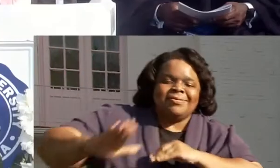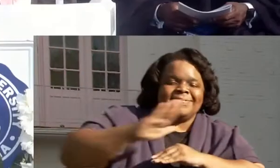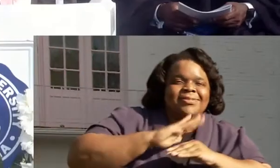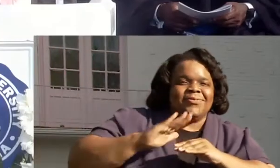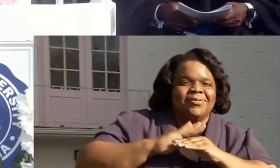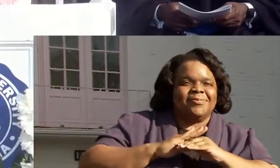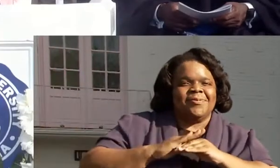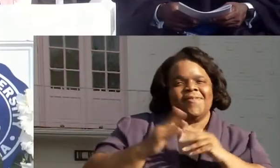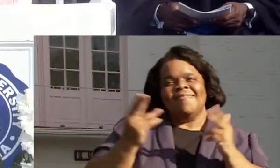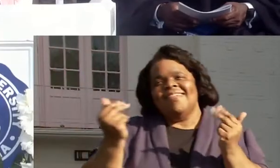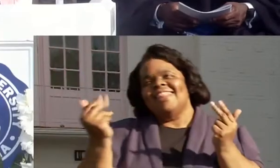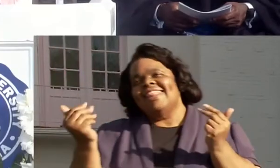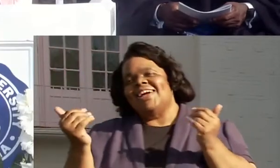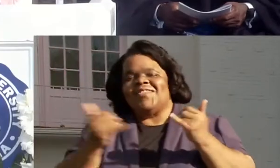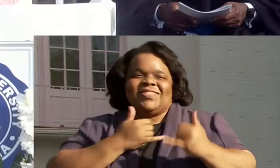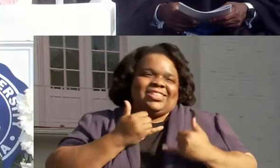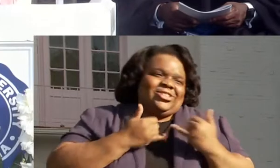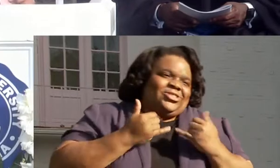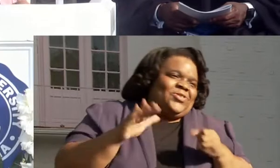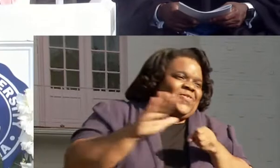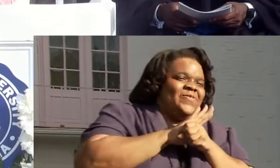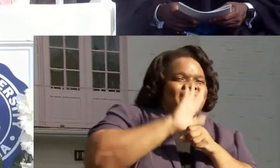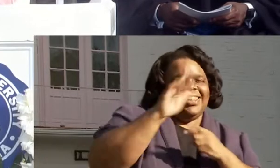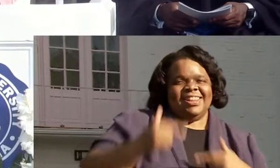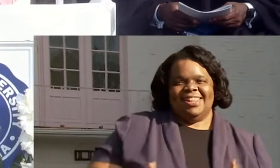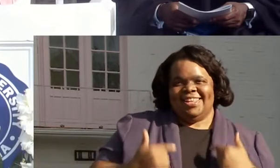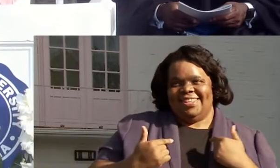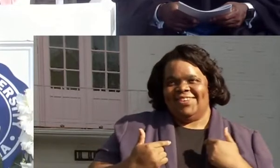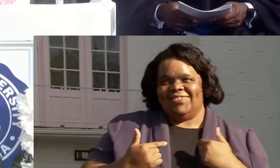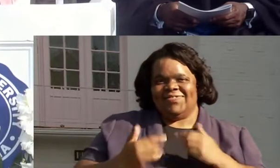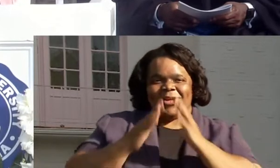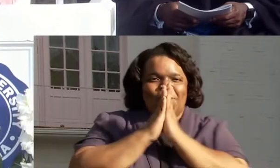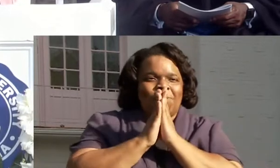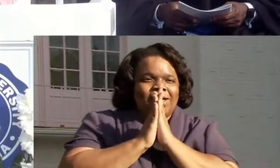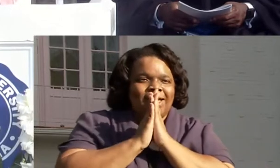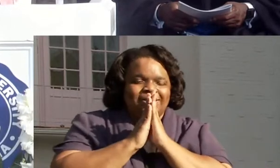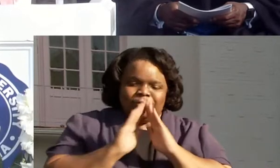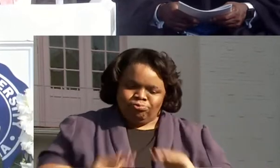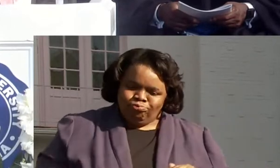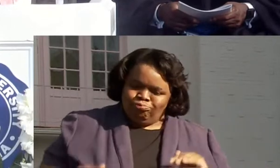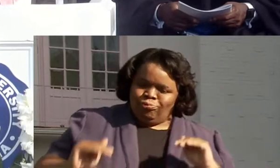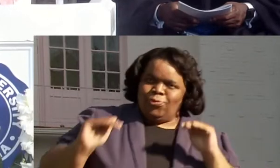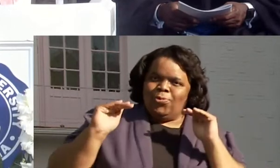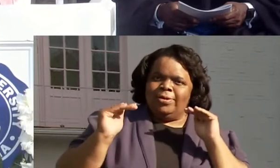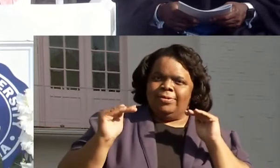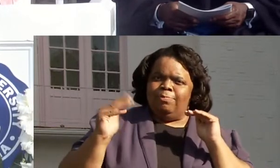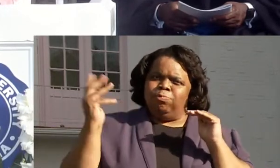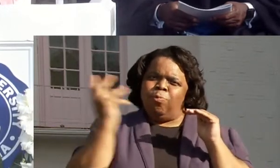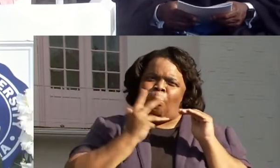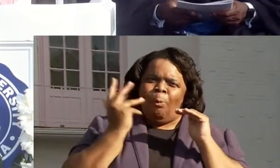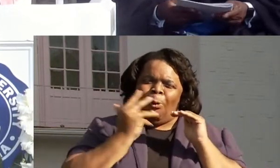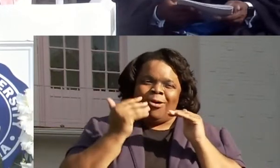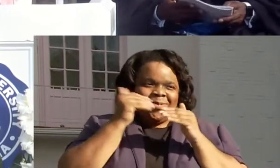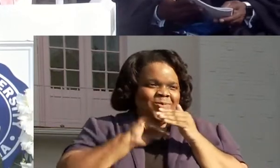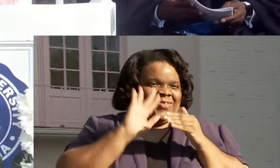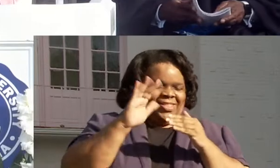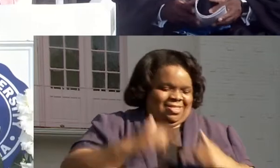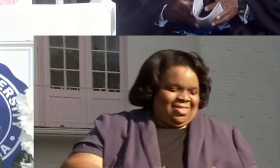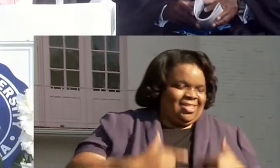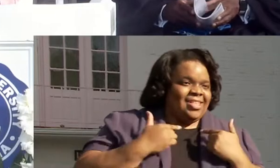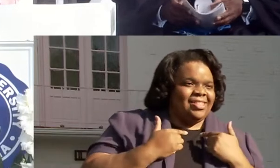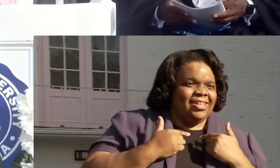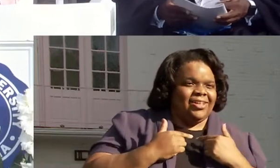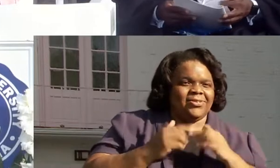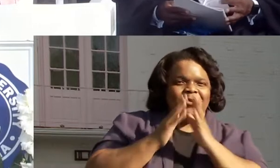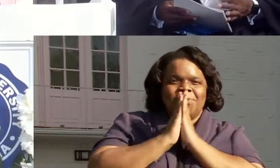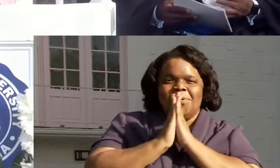and joy to fill their days. We ask that you would raise up greatness in their lives. We pray, God, that you